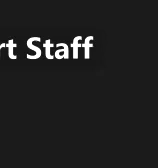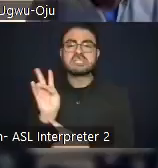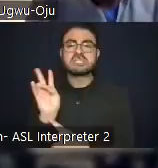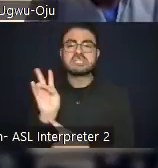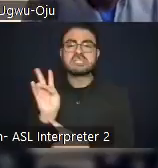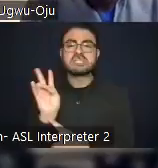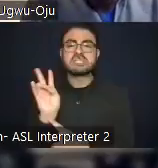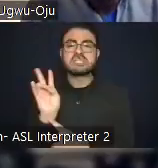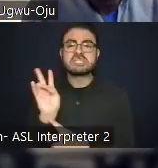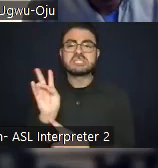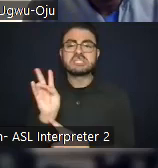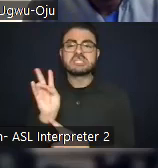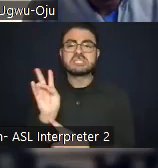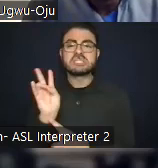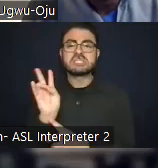Okay, staff.